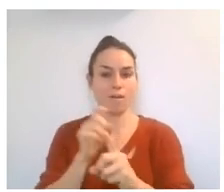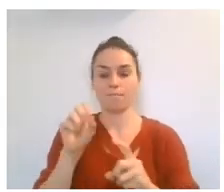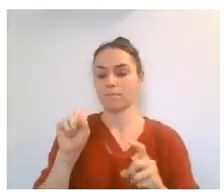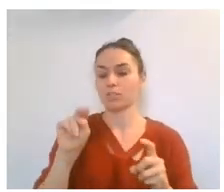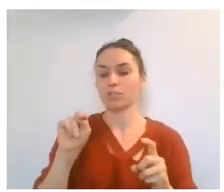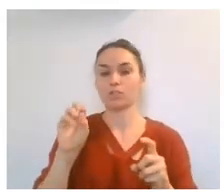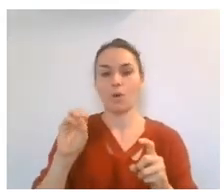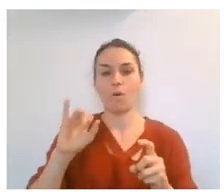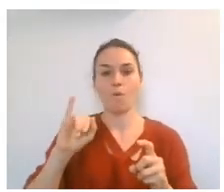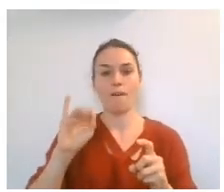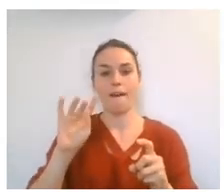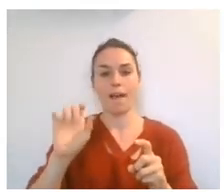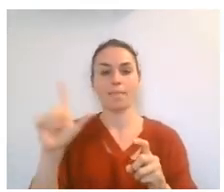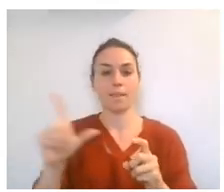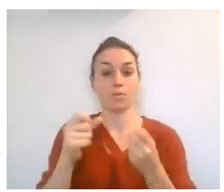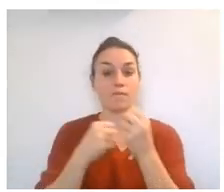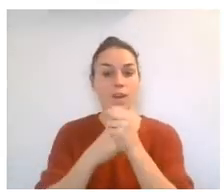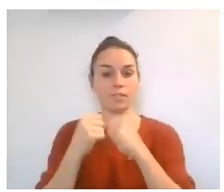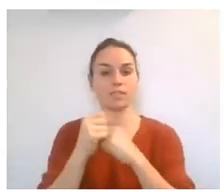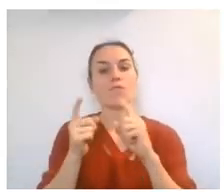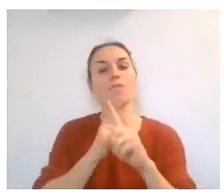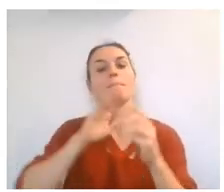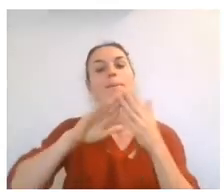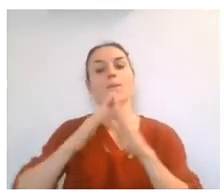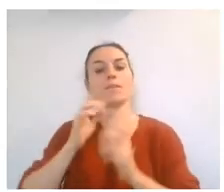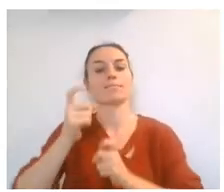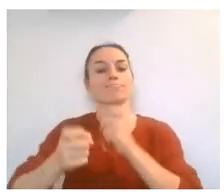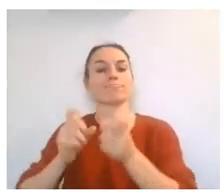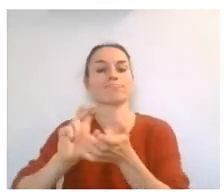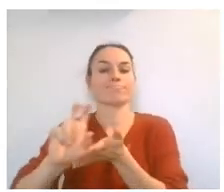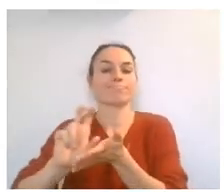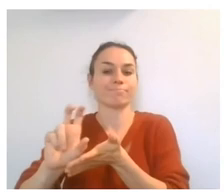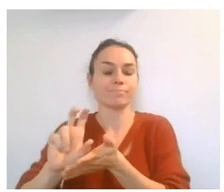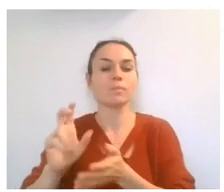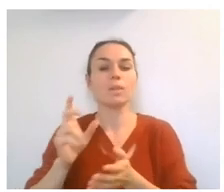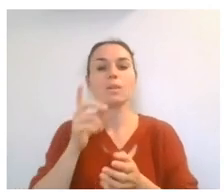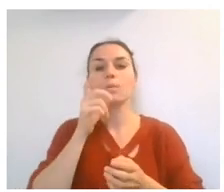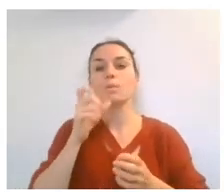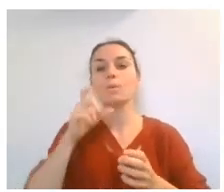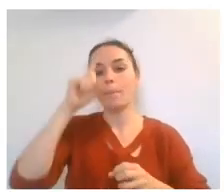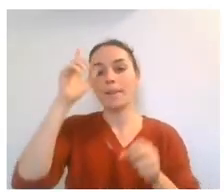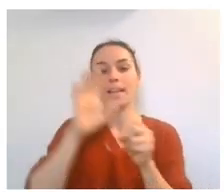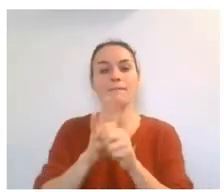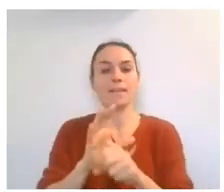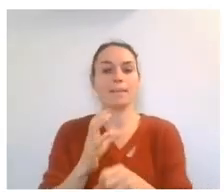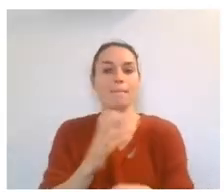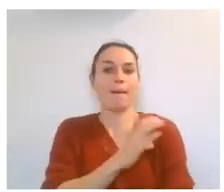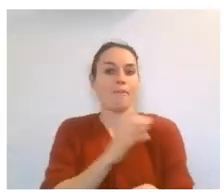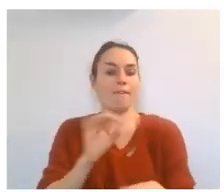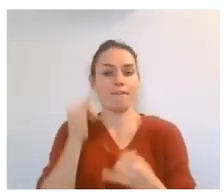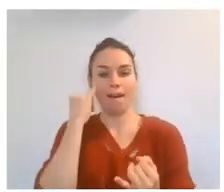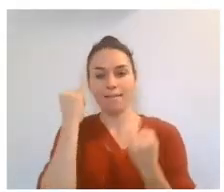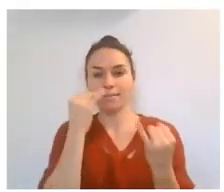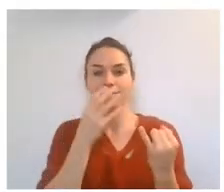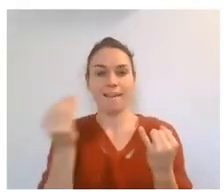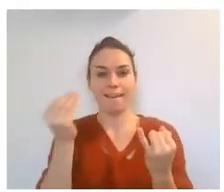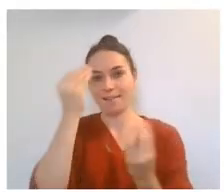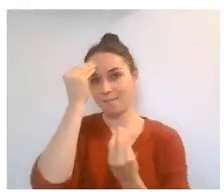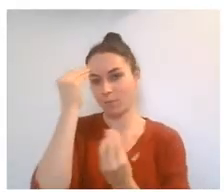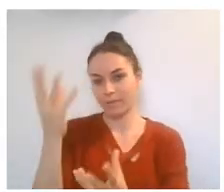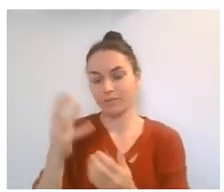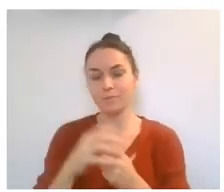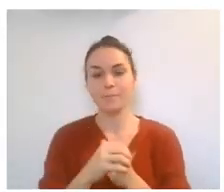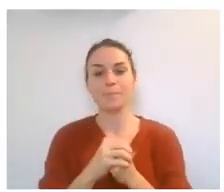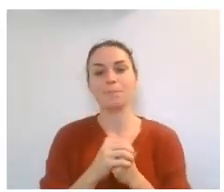you, who believe in the power of ideas and information. We'd like to thank the following corporate and community-based